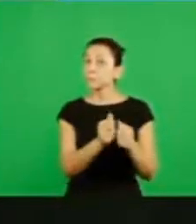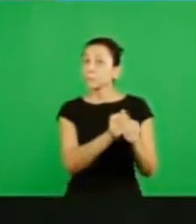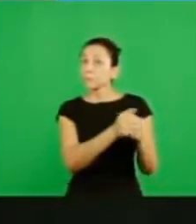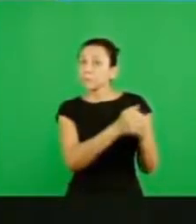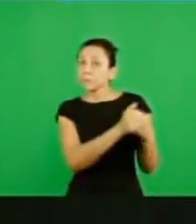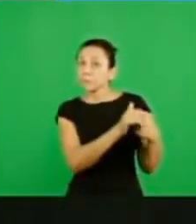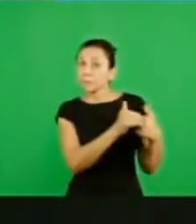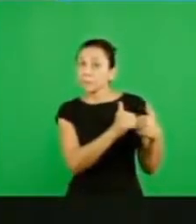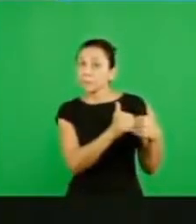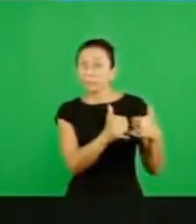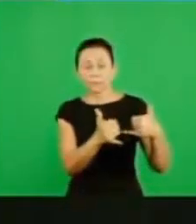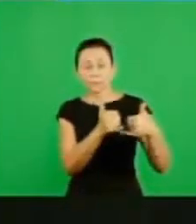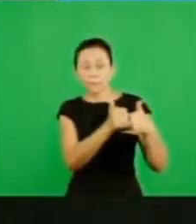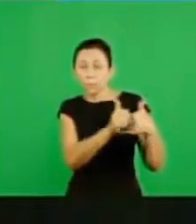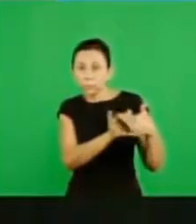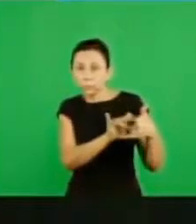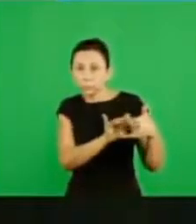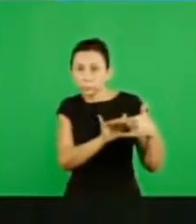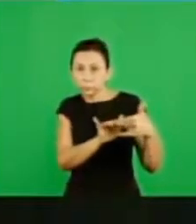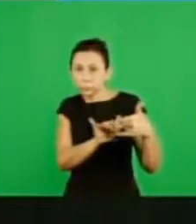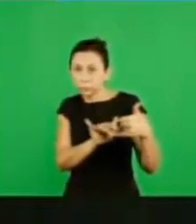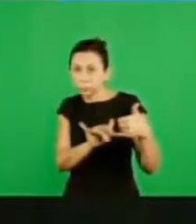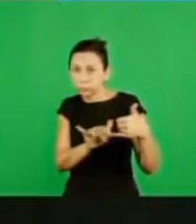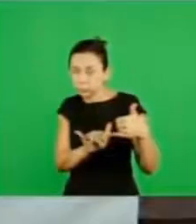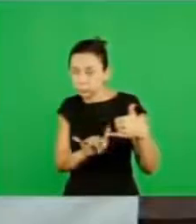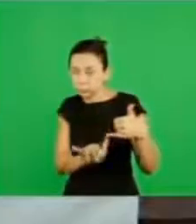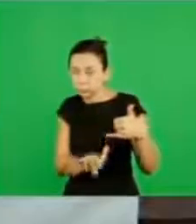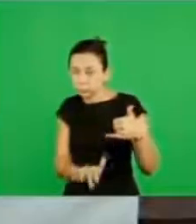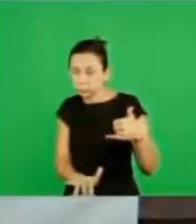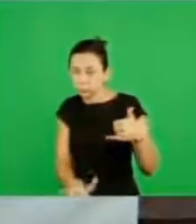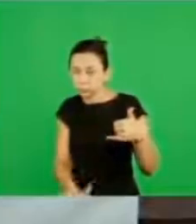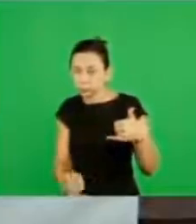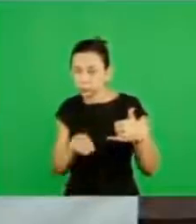Chernobyl. So what happened there? The nuclear reactor